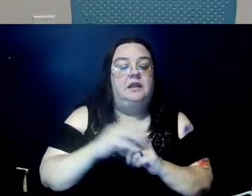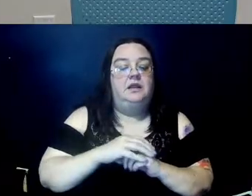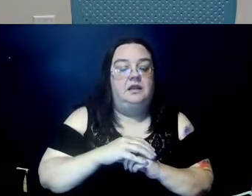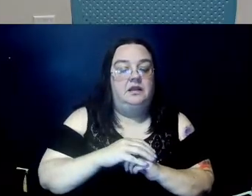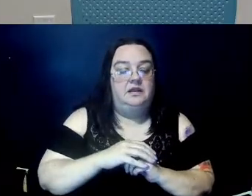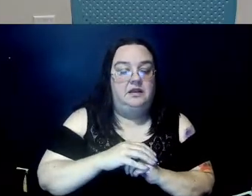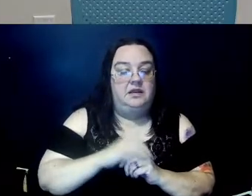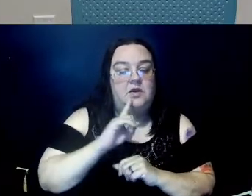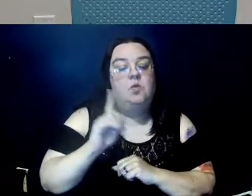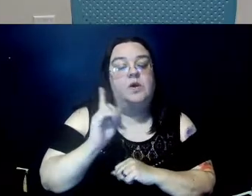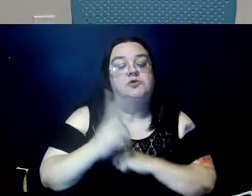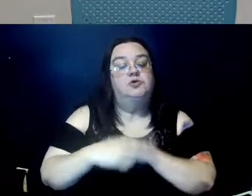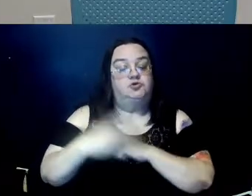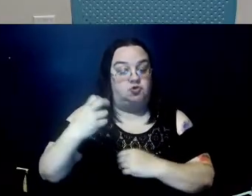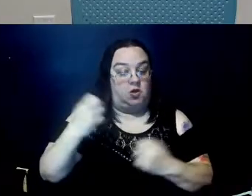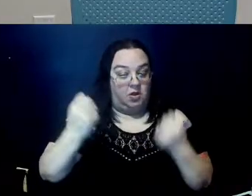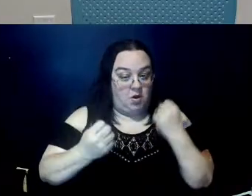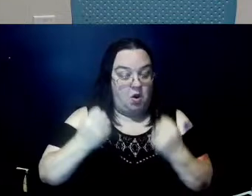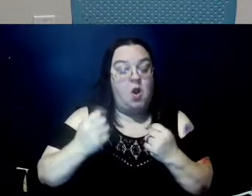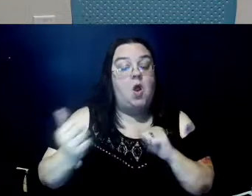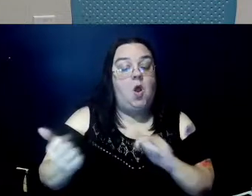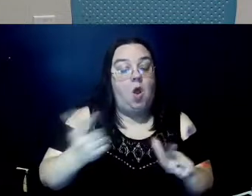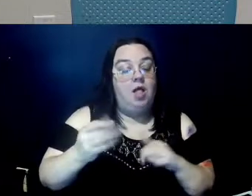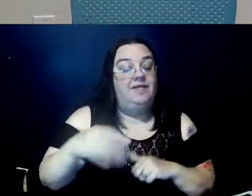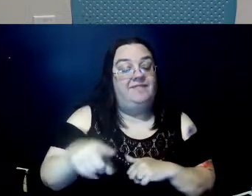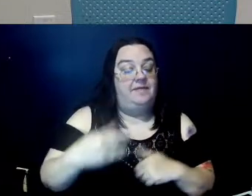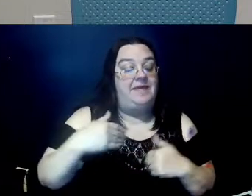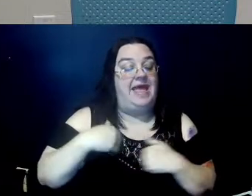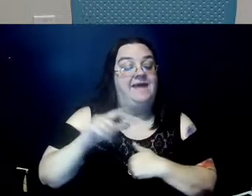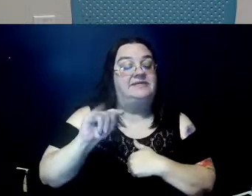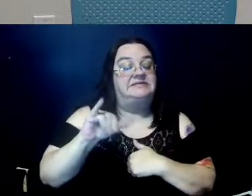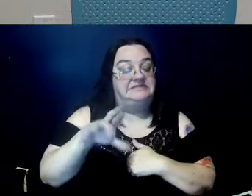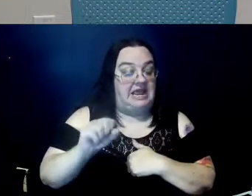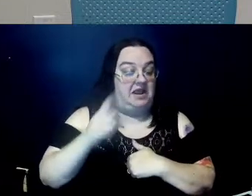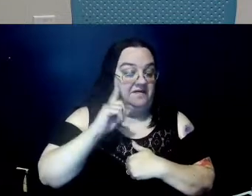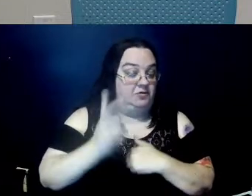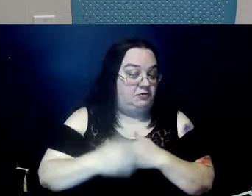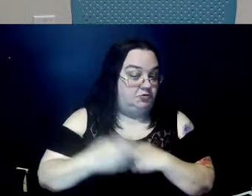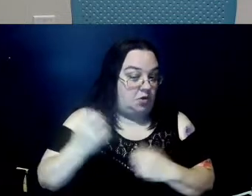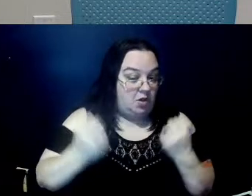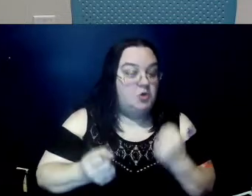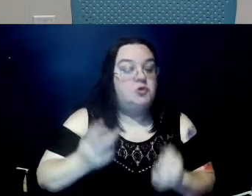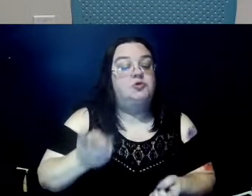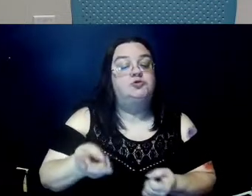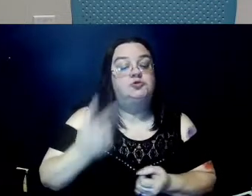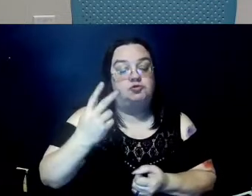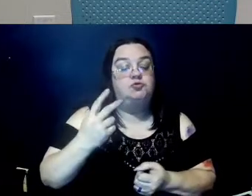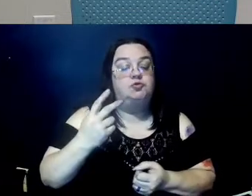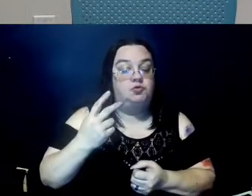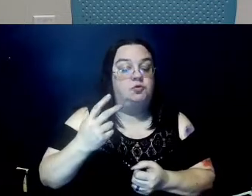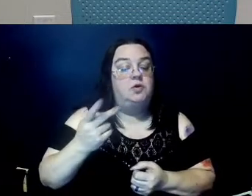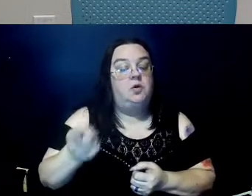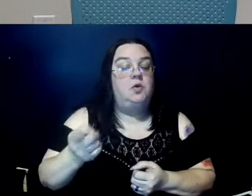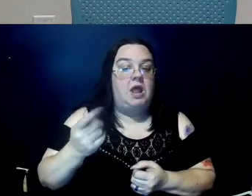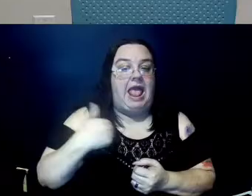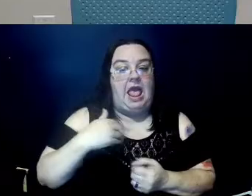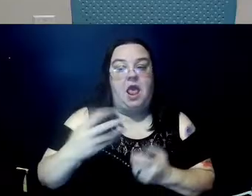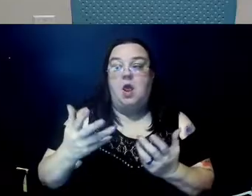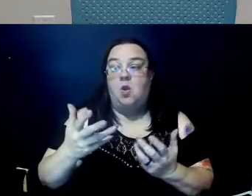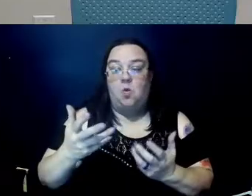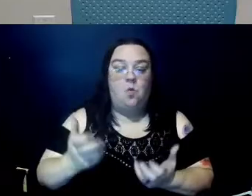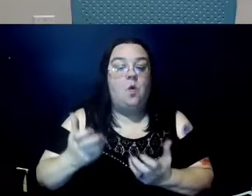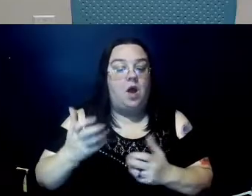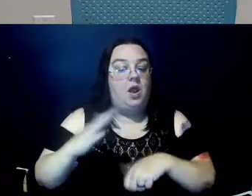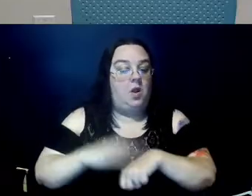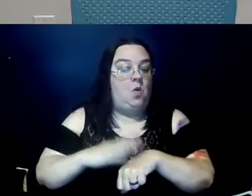ring. All of them have priors for stolen auto. 2 of them were wanted for some pretty heinous offenses. So